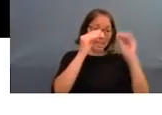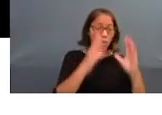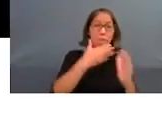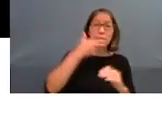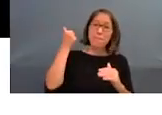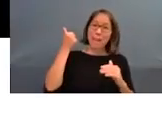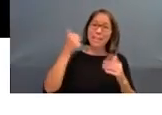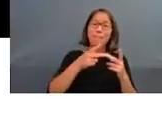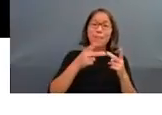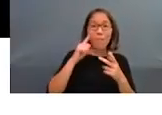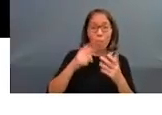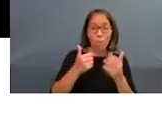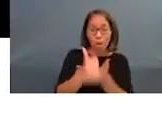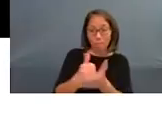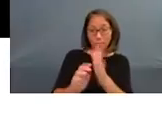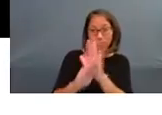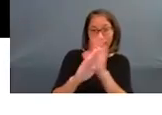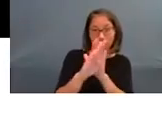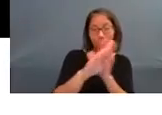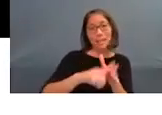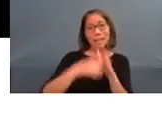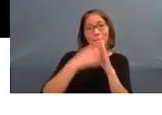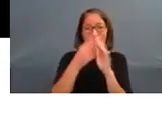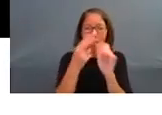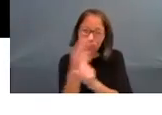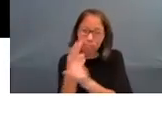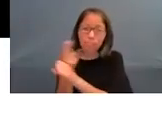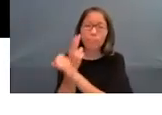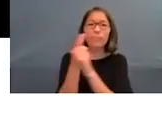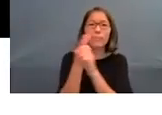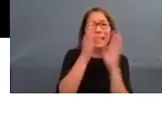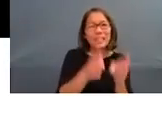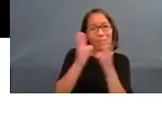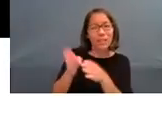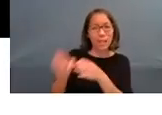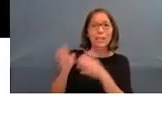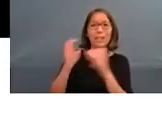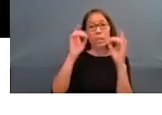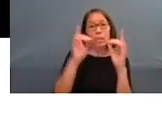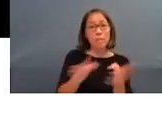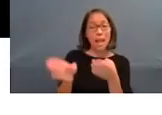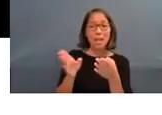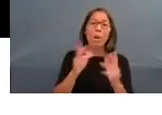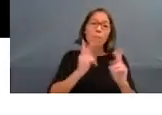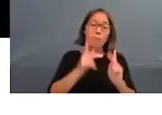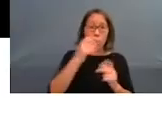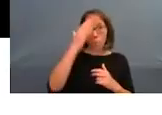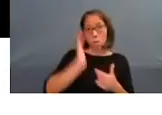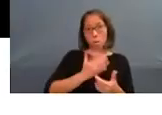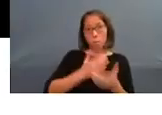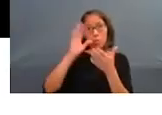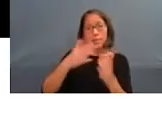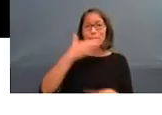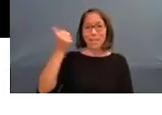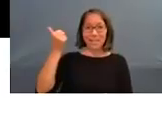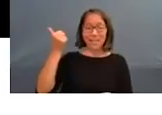help develop and to implement individualized education plans are the ones who know our students the best. We have a